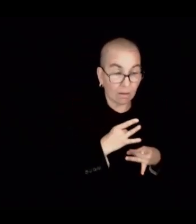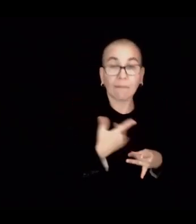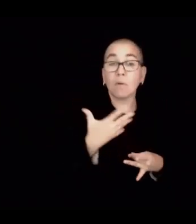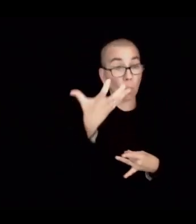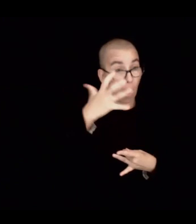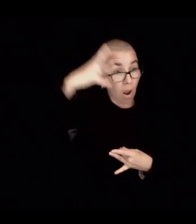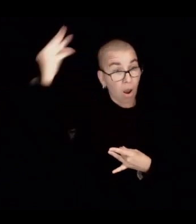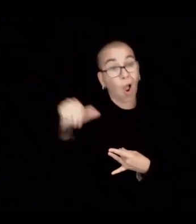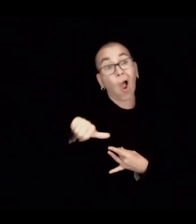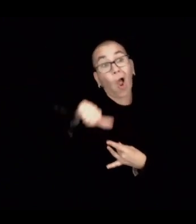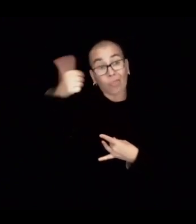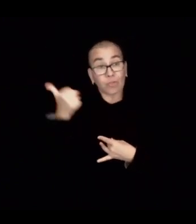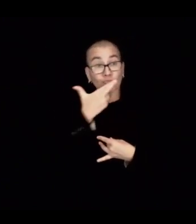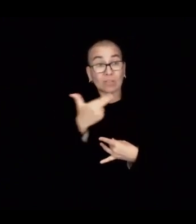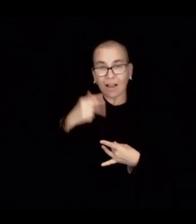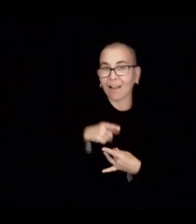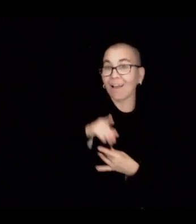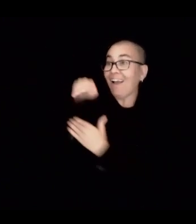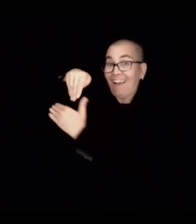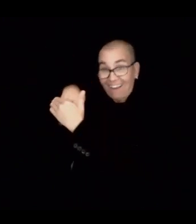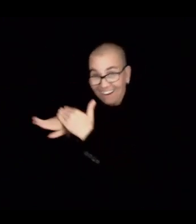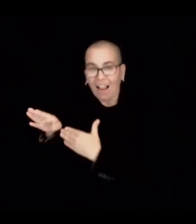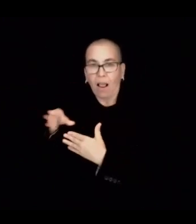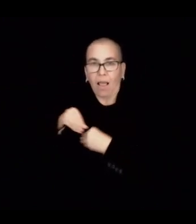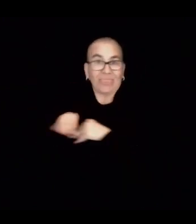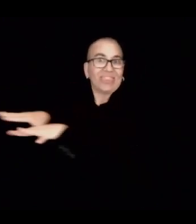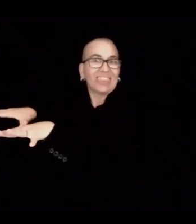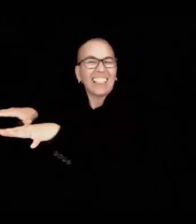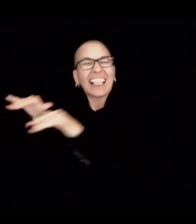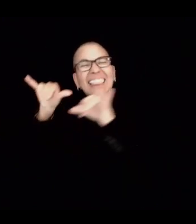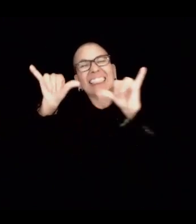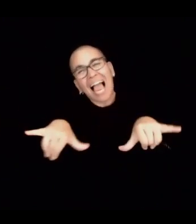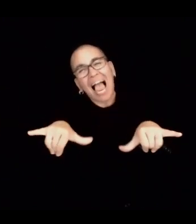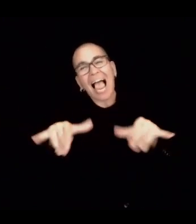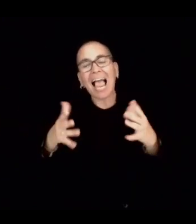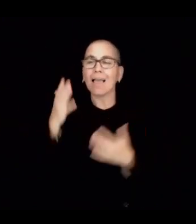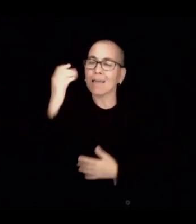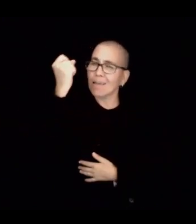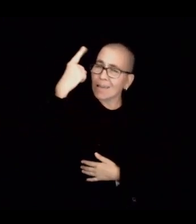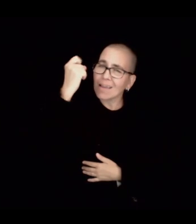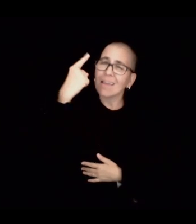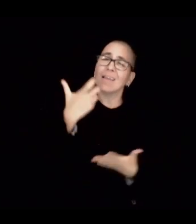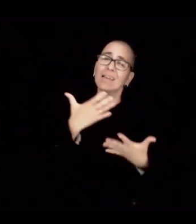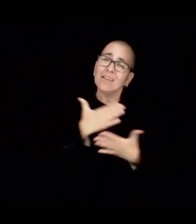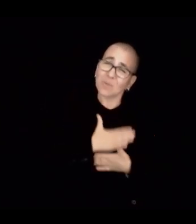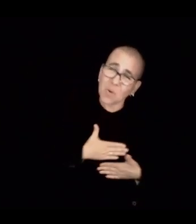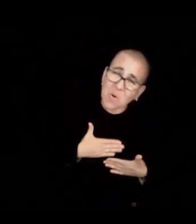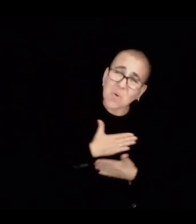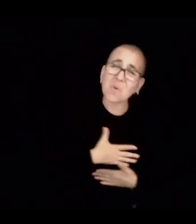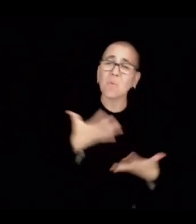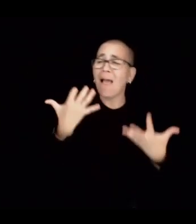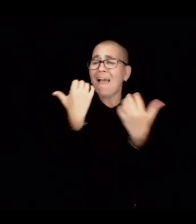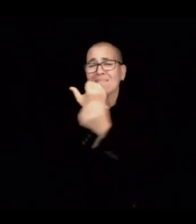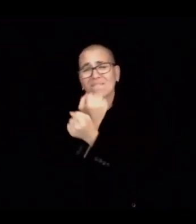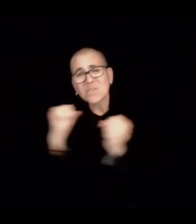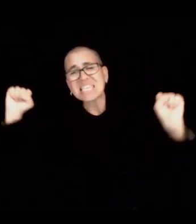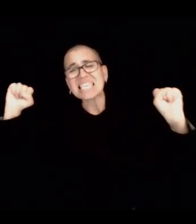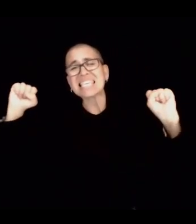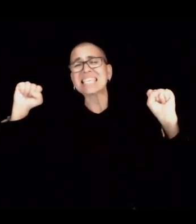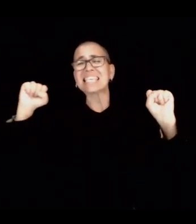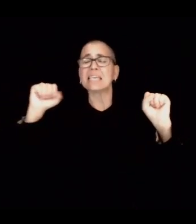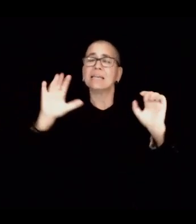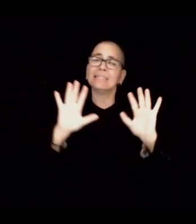a bit of freedom that we have now with some additional opening, that they're cognizant of the fact that